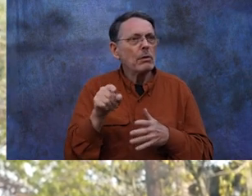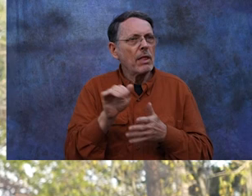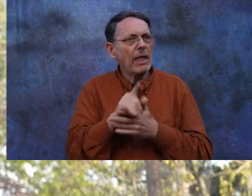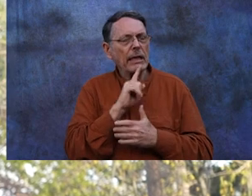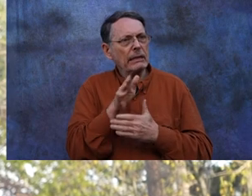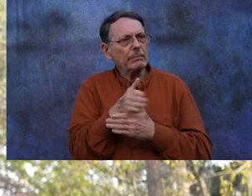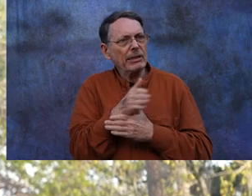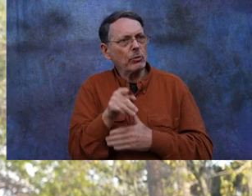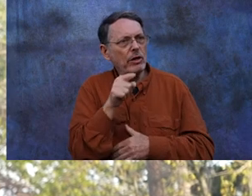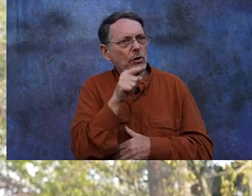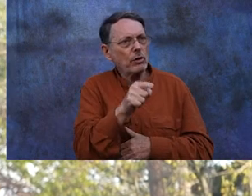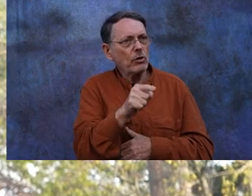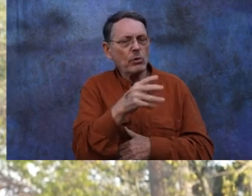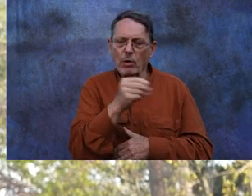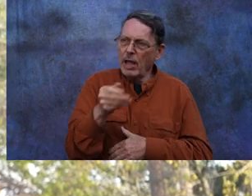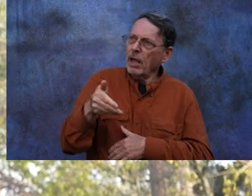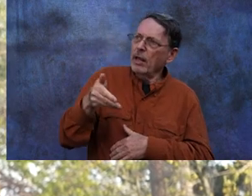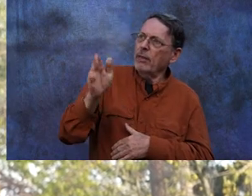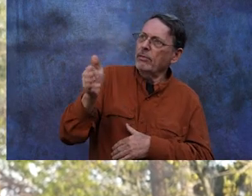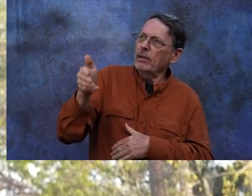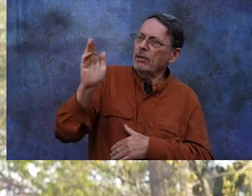between you and the goddess,